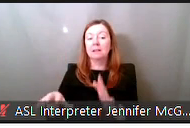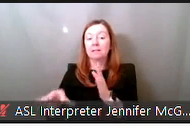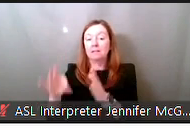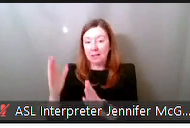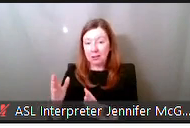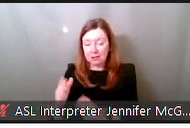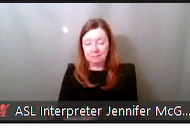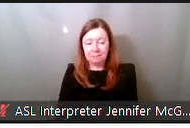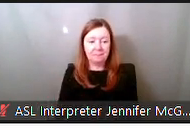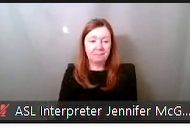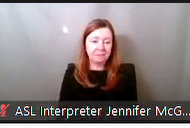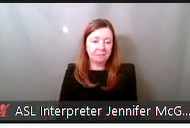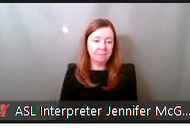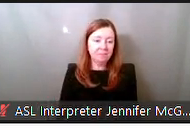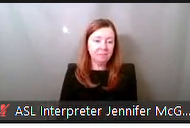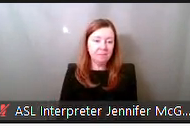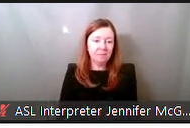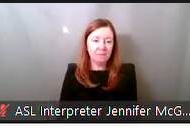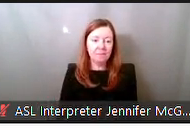billy/spray ground finder。